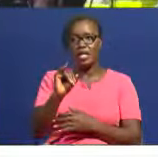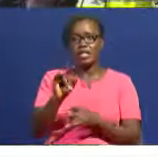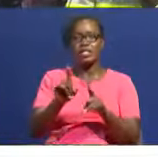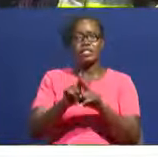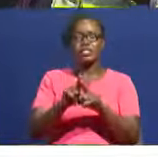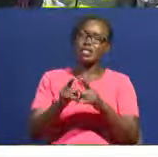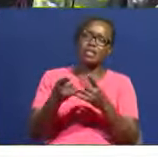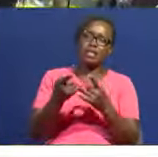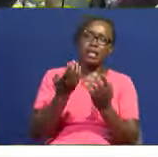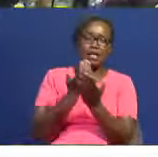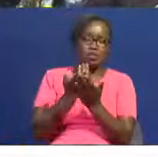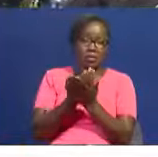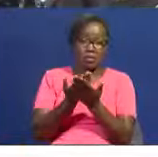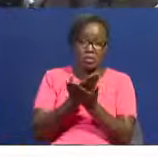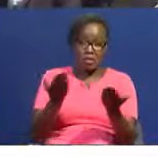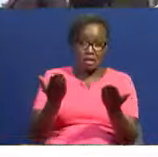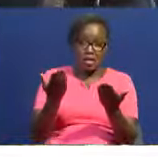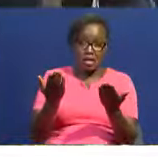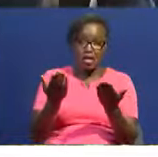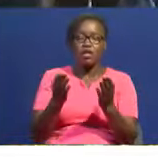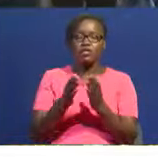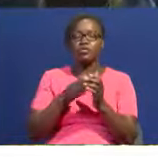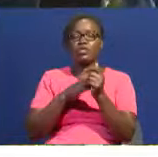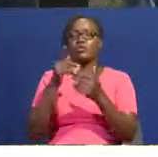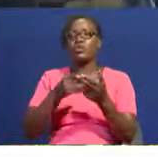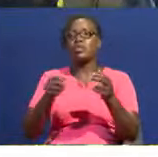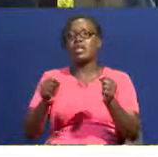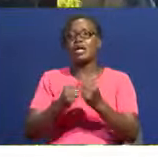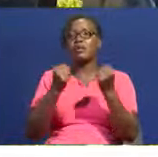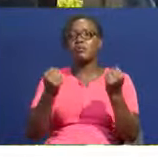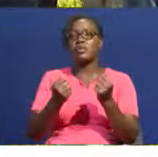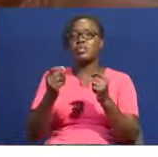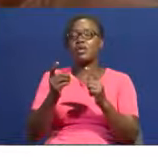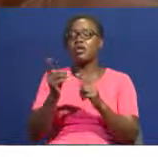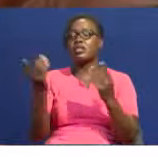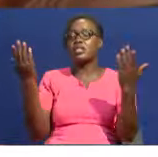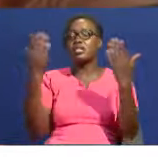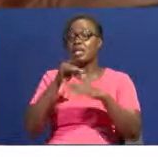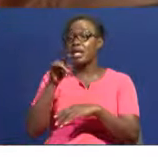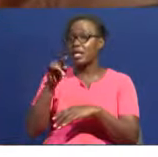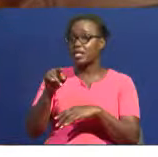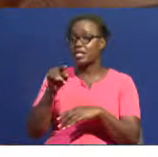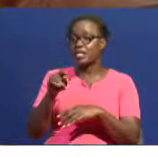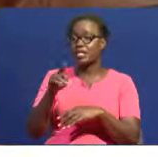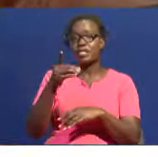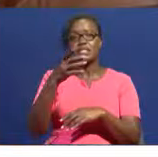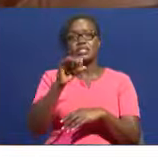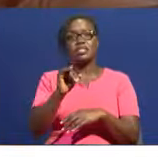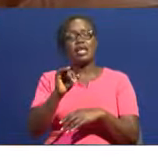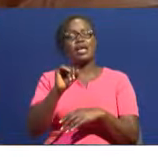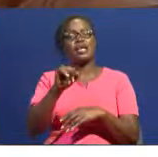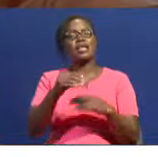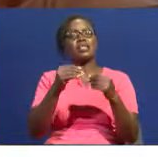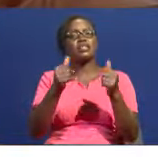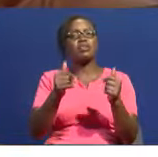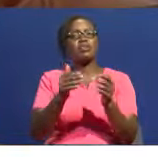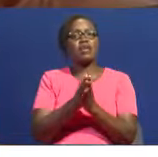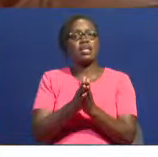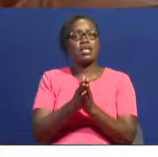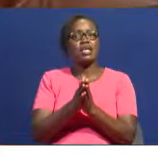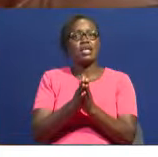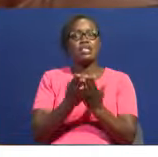combing through available evidence for clues on what transpired on the fateful night. That is something that the DCI can handle, and